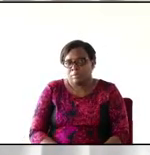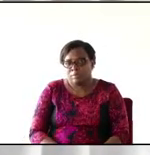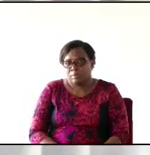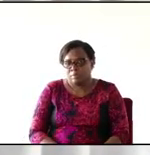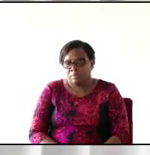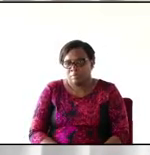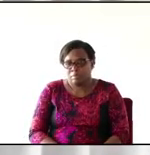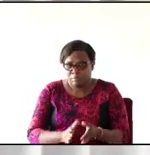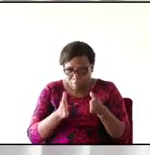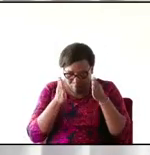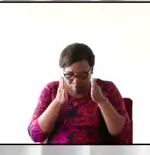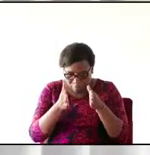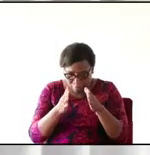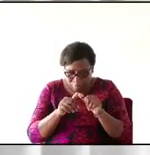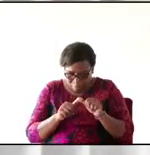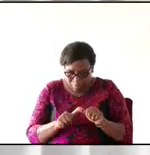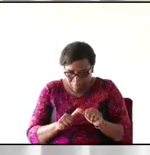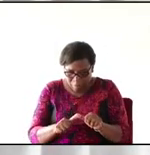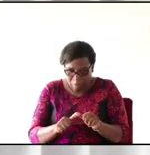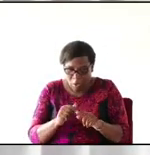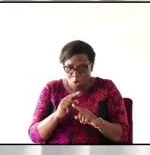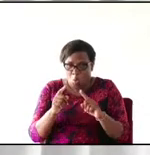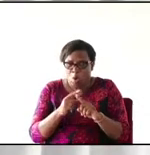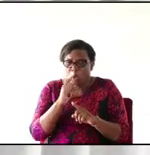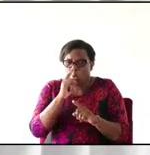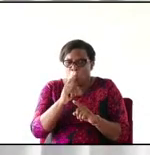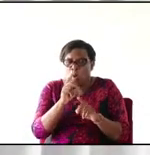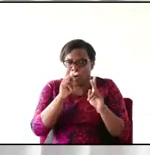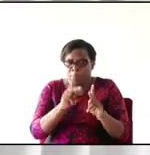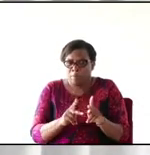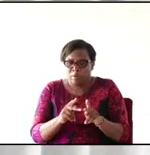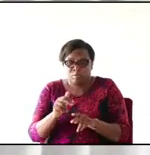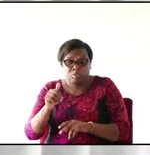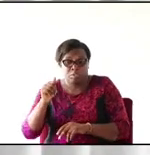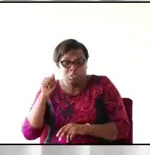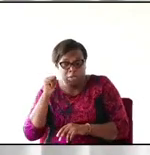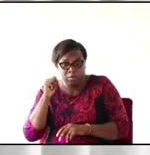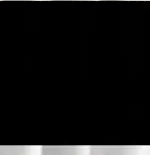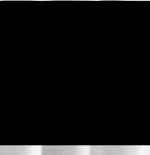Commitment. When one person turns away,